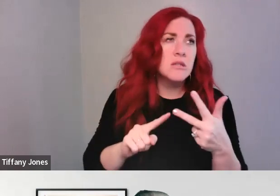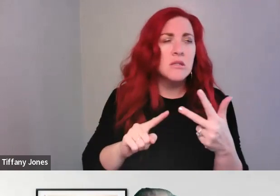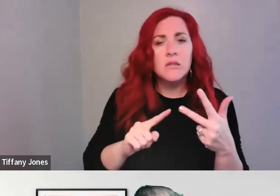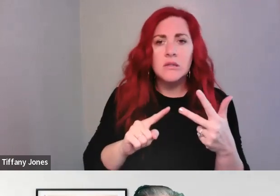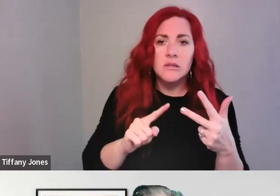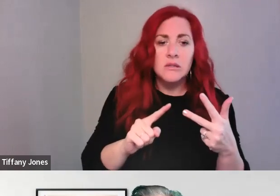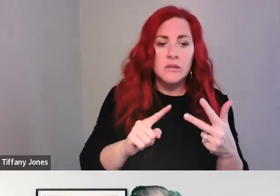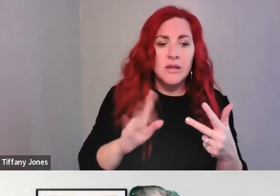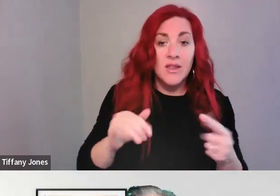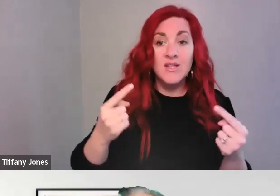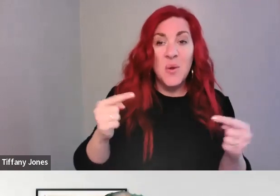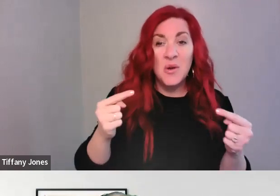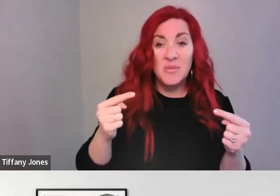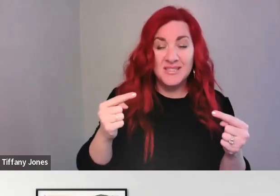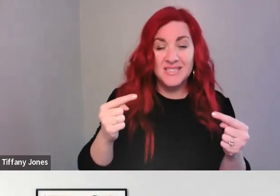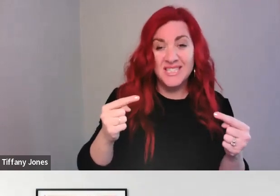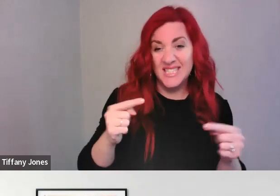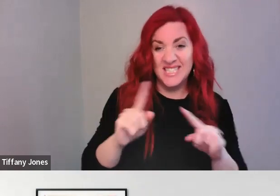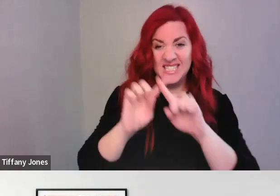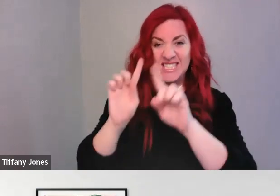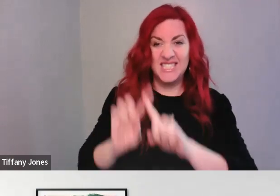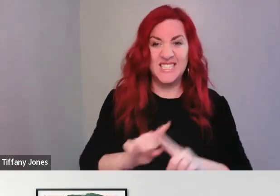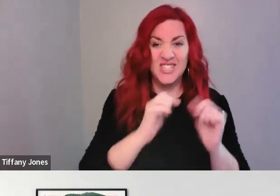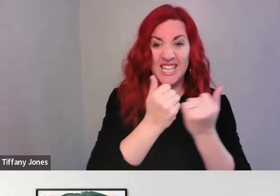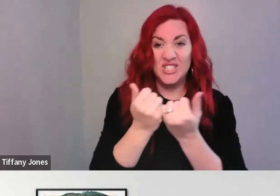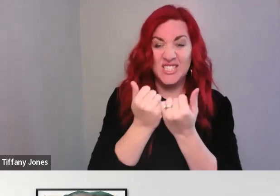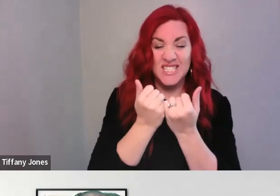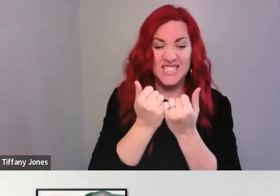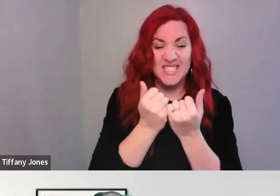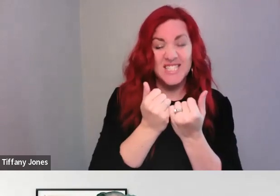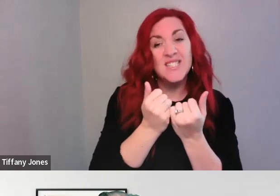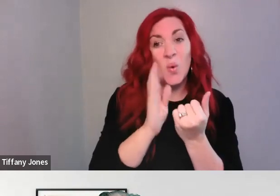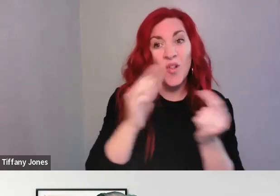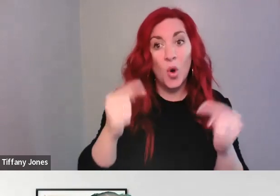That can be an argument that these different agencies have with each other, but your child